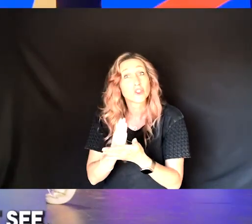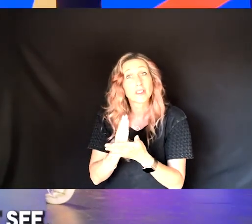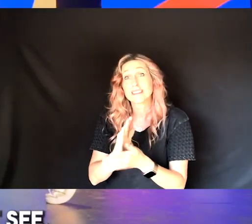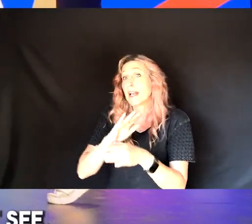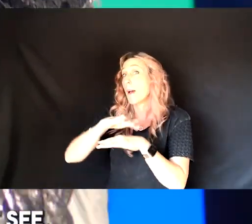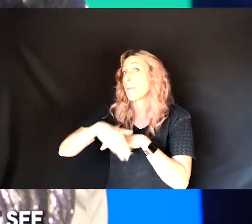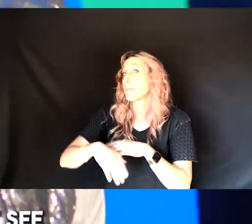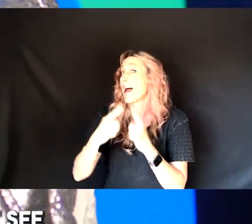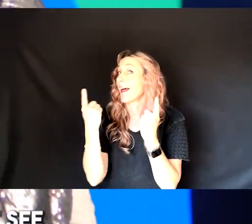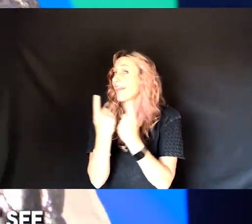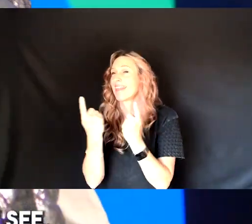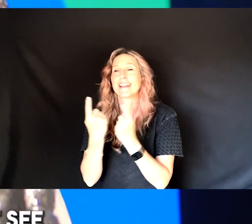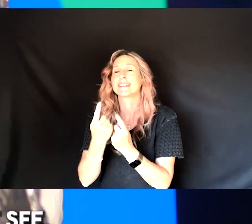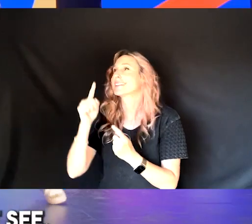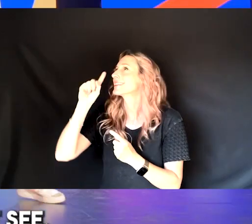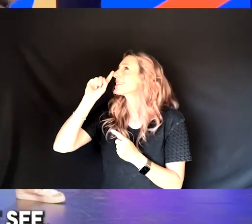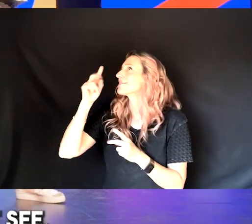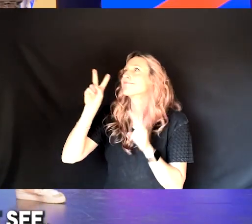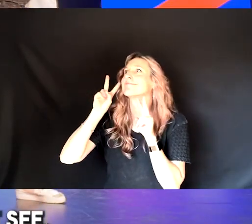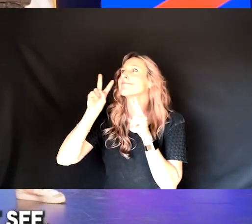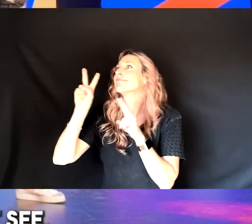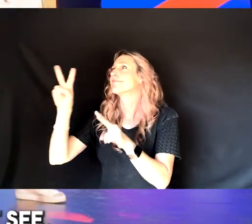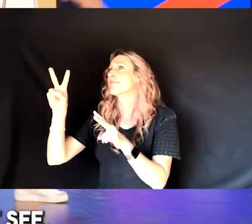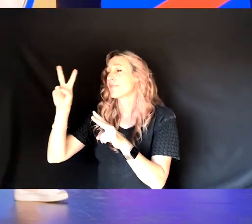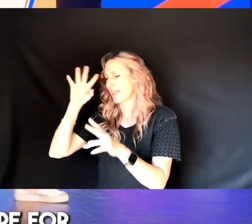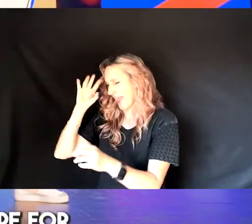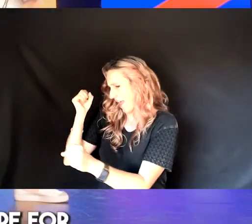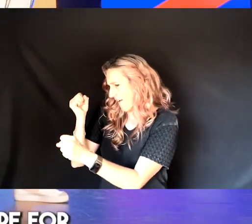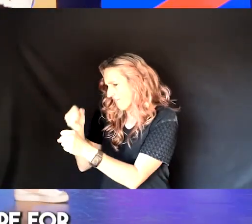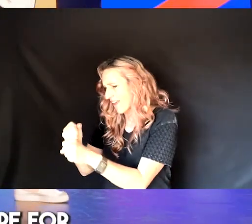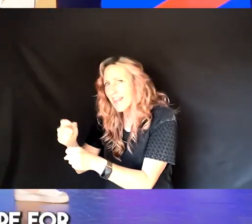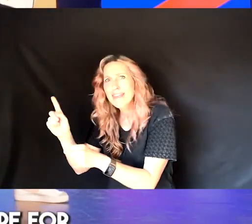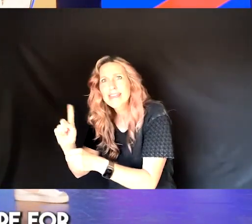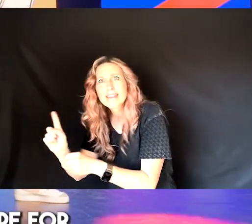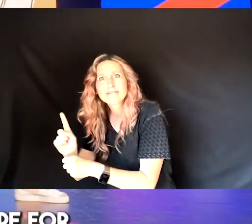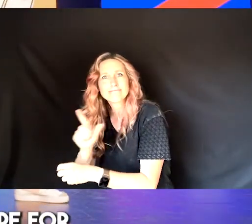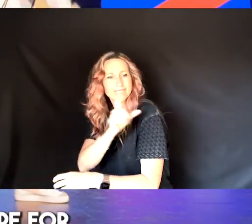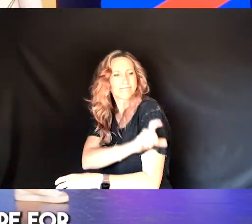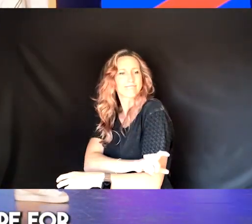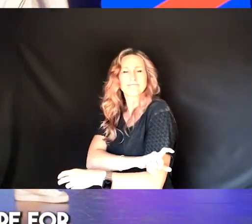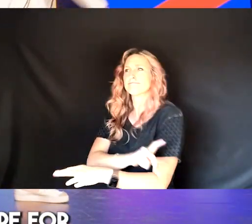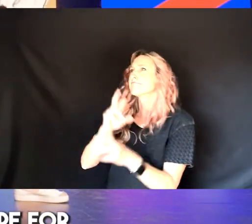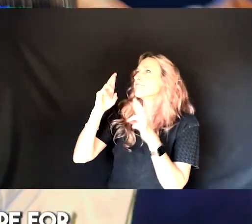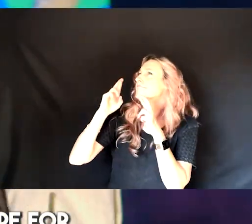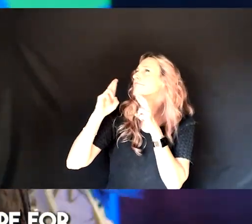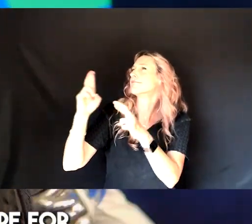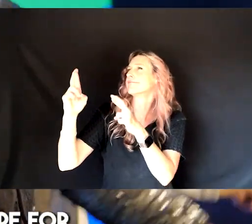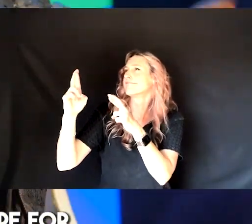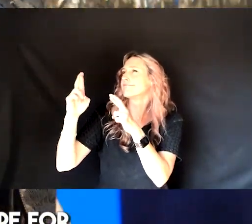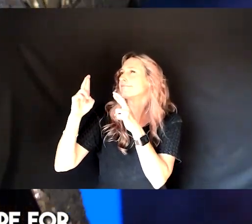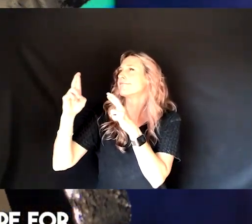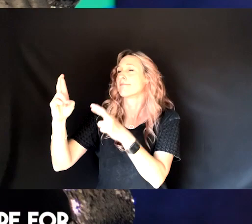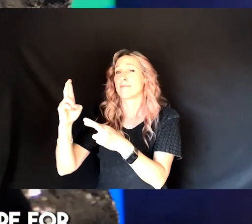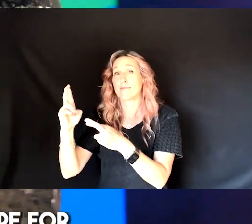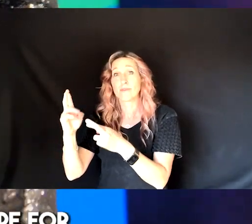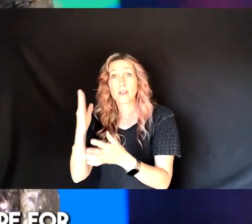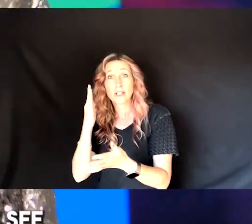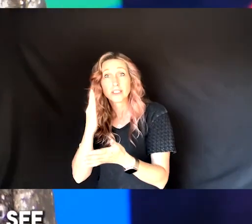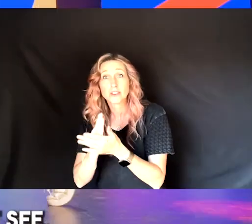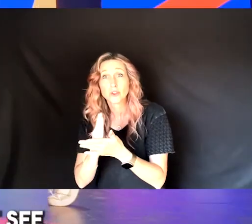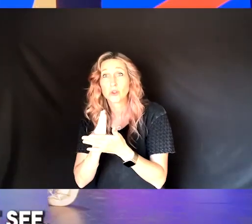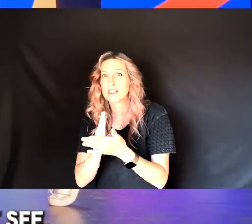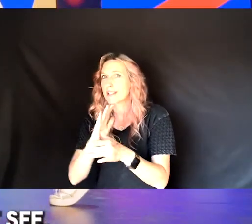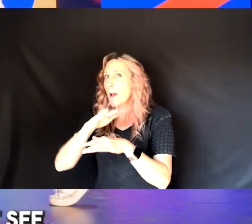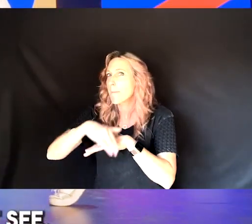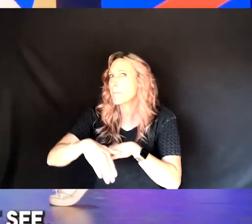and assurance about what we do not see. Now faith is confidence in what we hope for